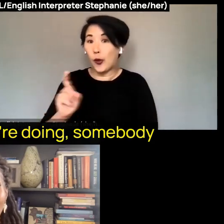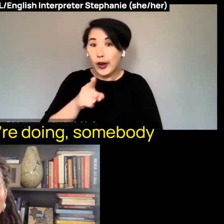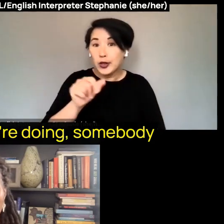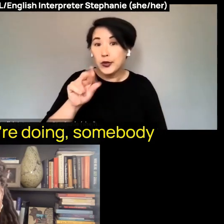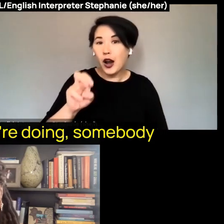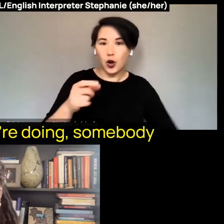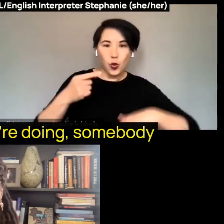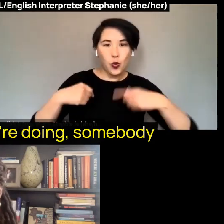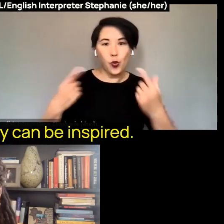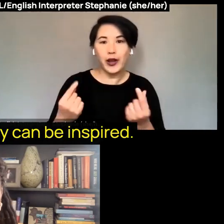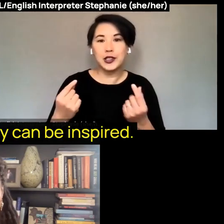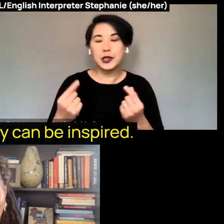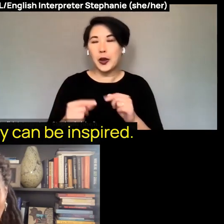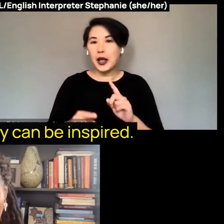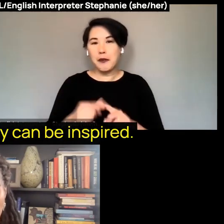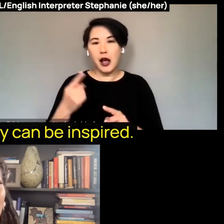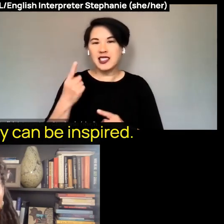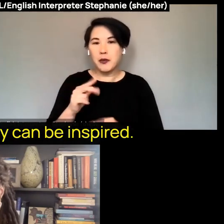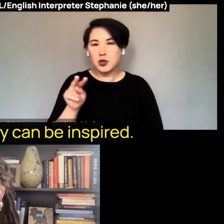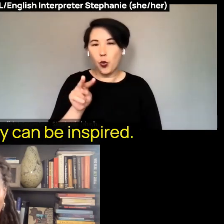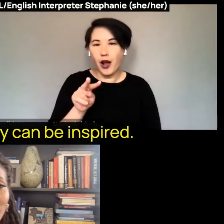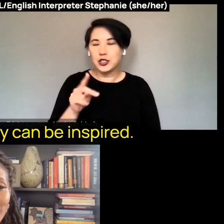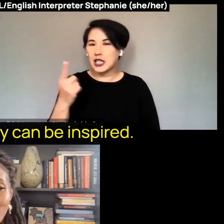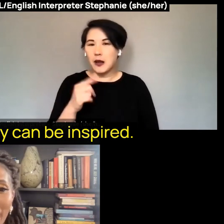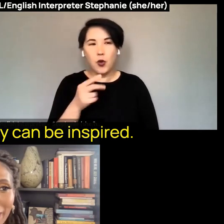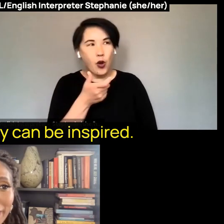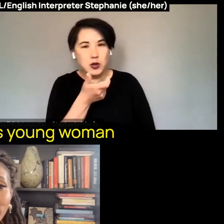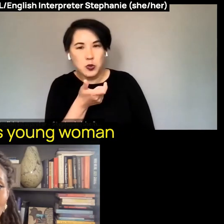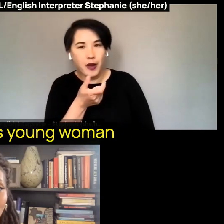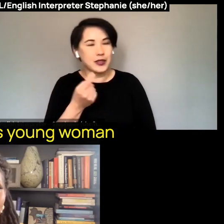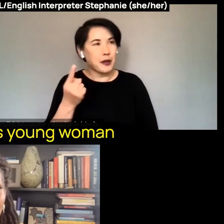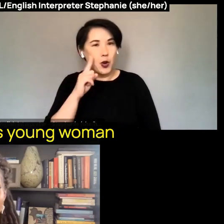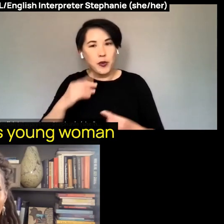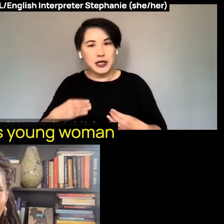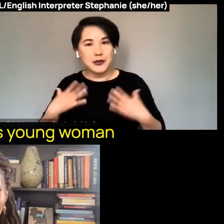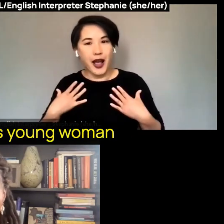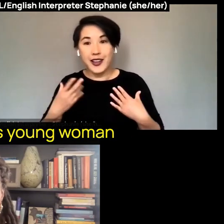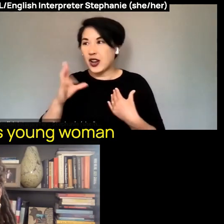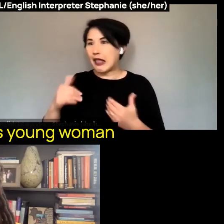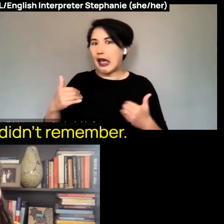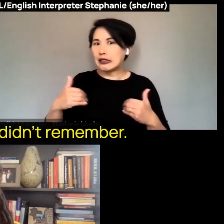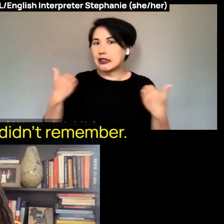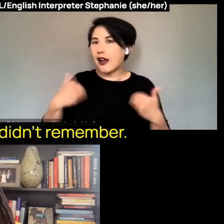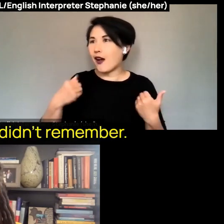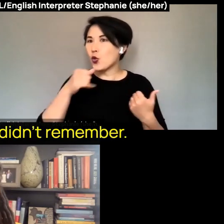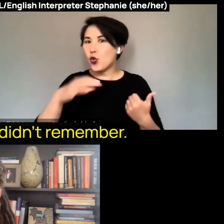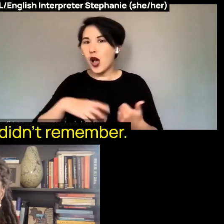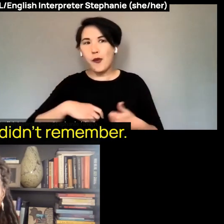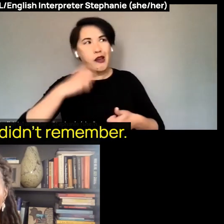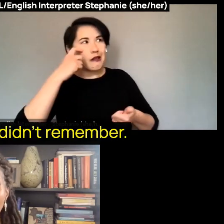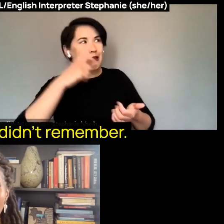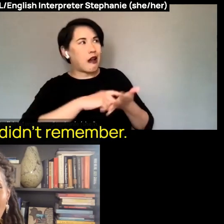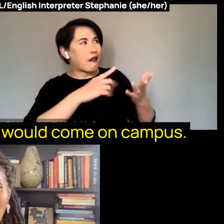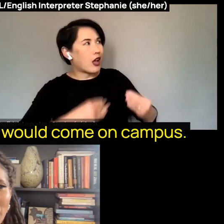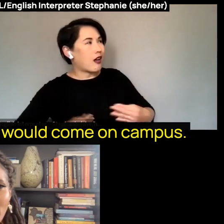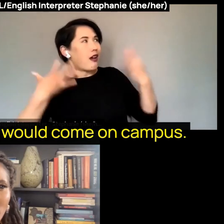you're doing. Somebody is watching, somebody can be inspired. And so this was this young woman who I really honestly